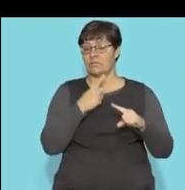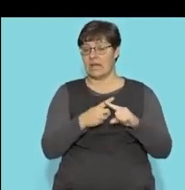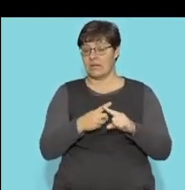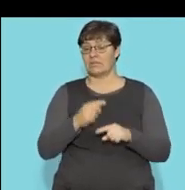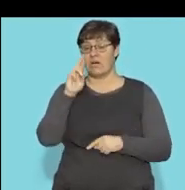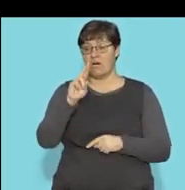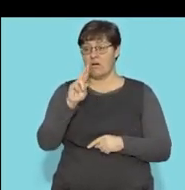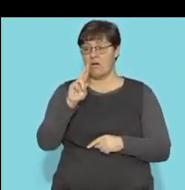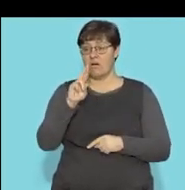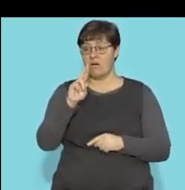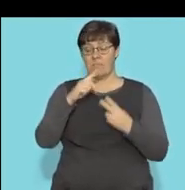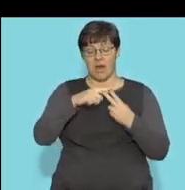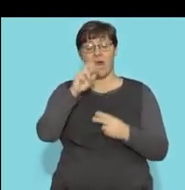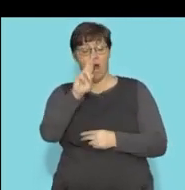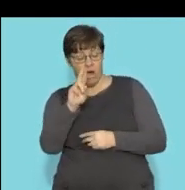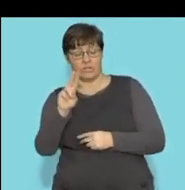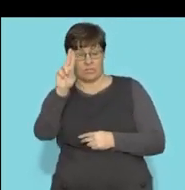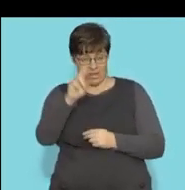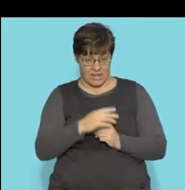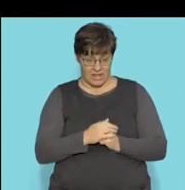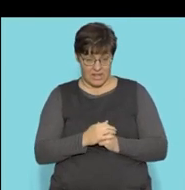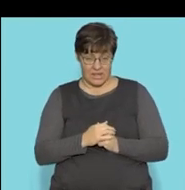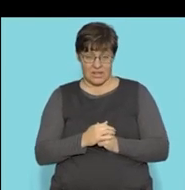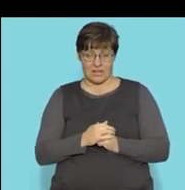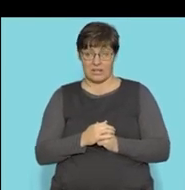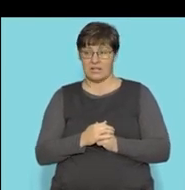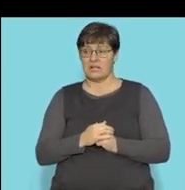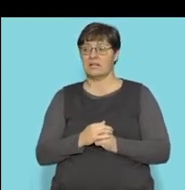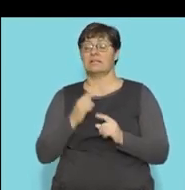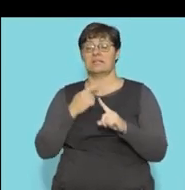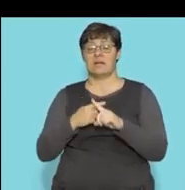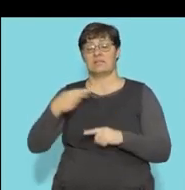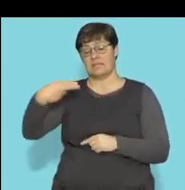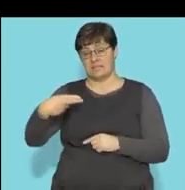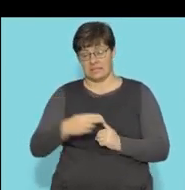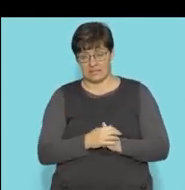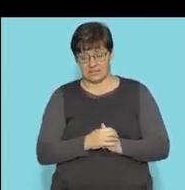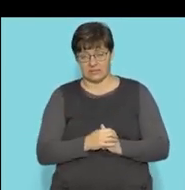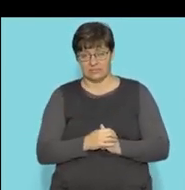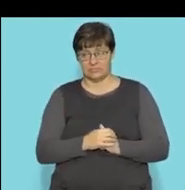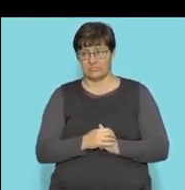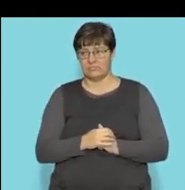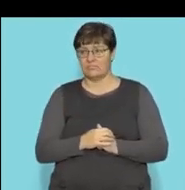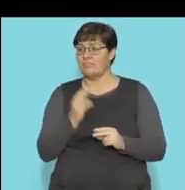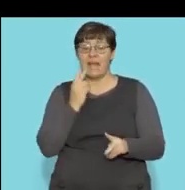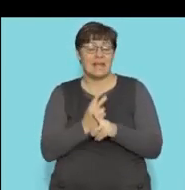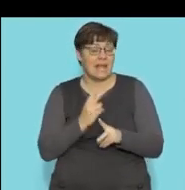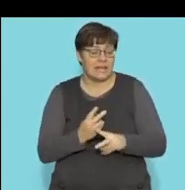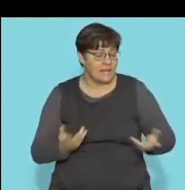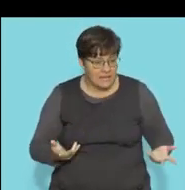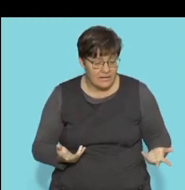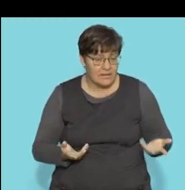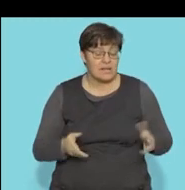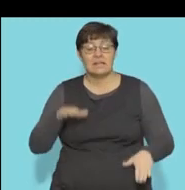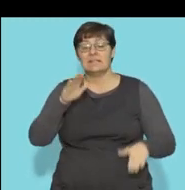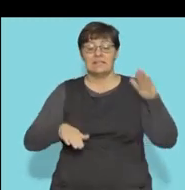times pi r squared, and this is going to be multiplied by the height. But again, what I'm